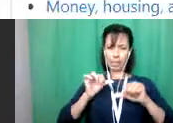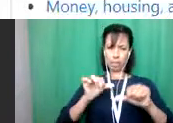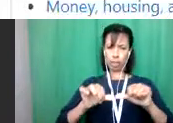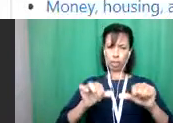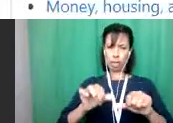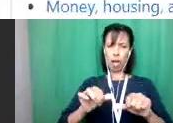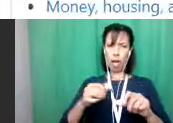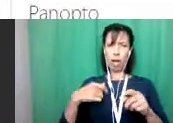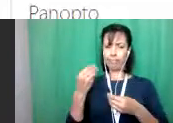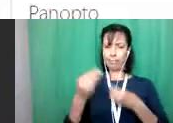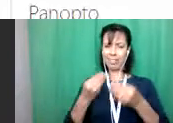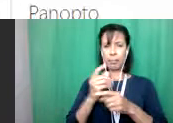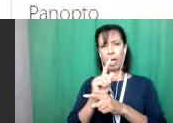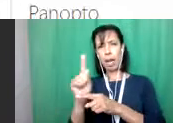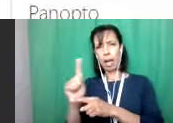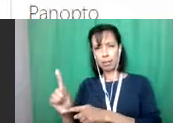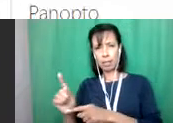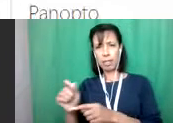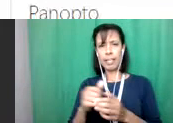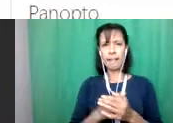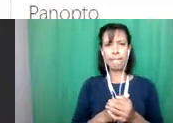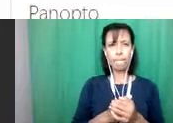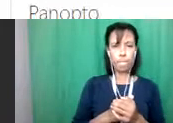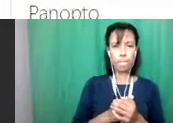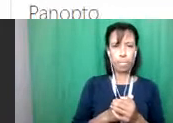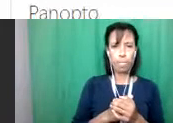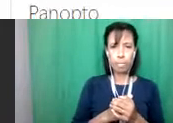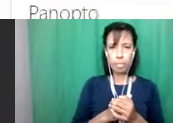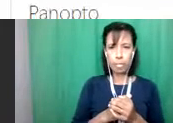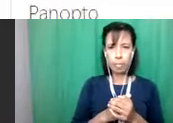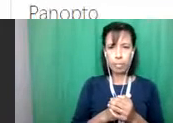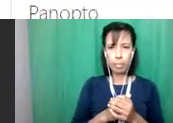Ethical guidelines are important for you to understand. This is a link to